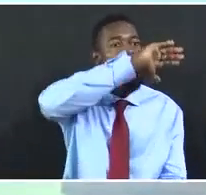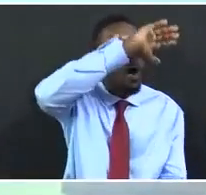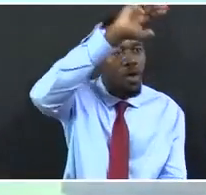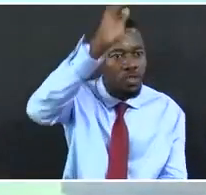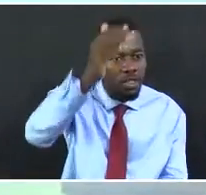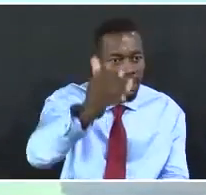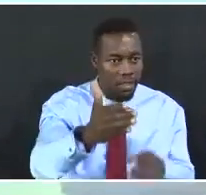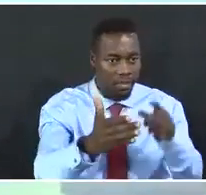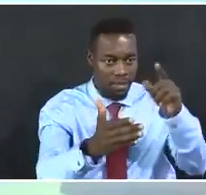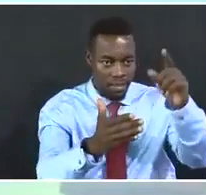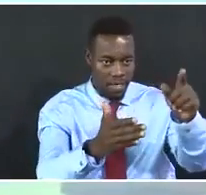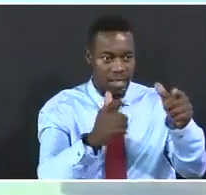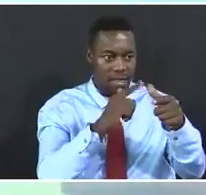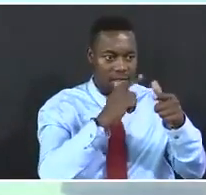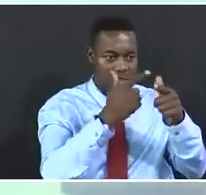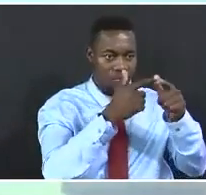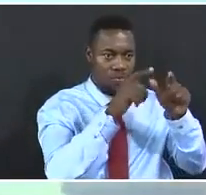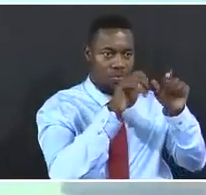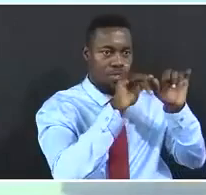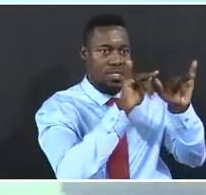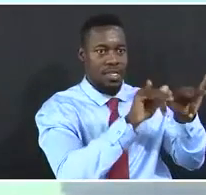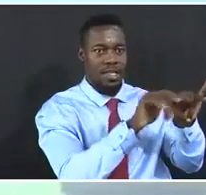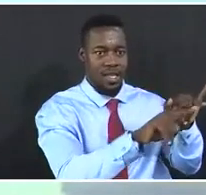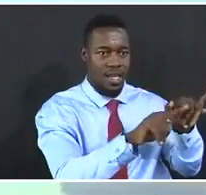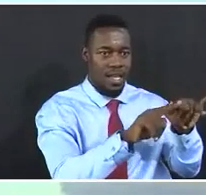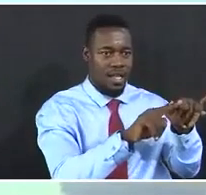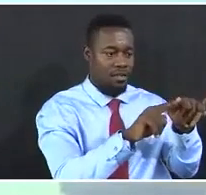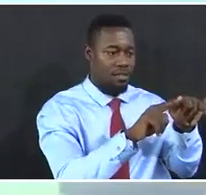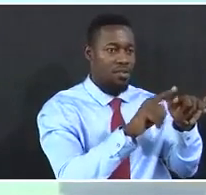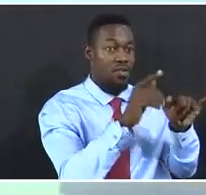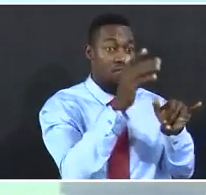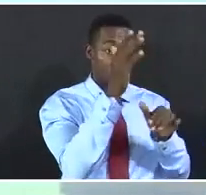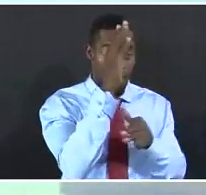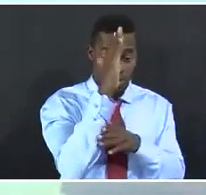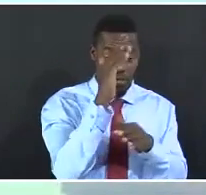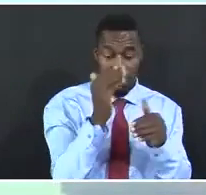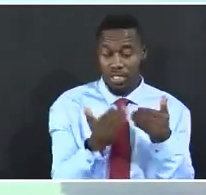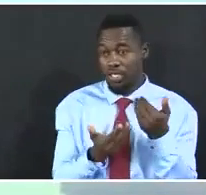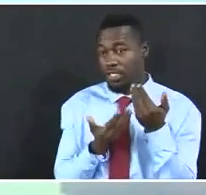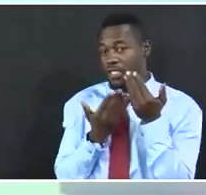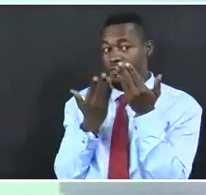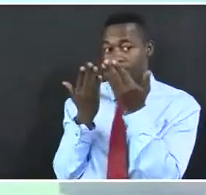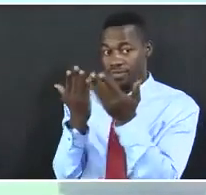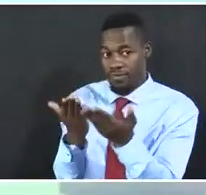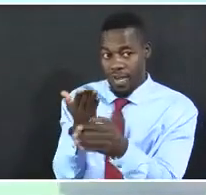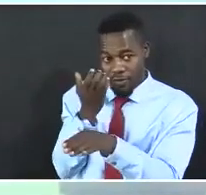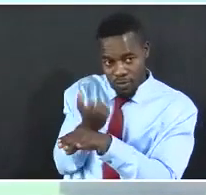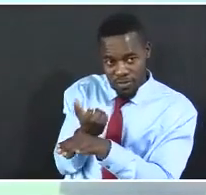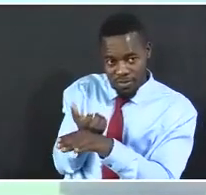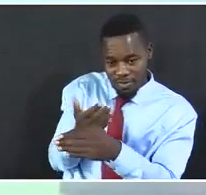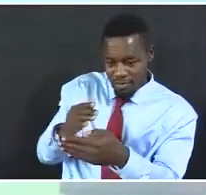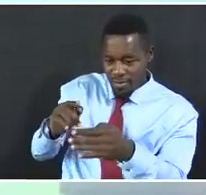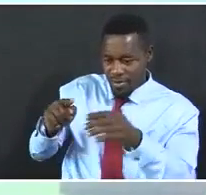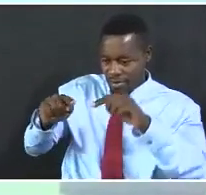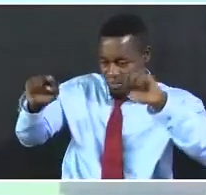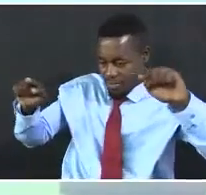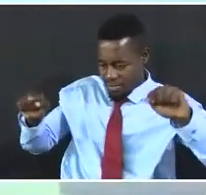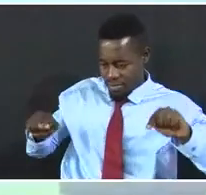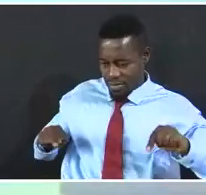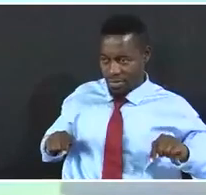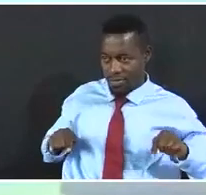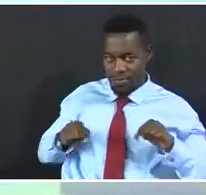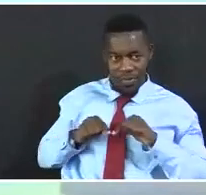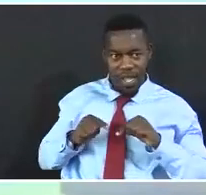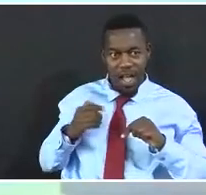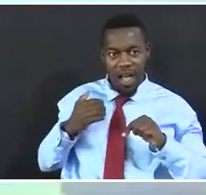and remain there. And I will give you the stone tablets with the law and the